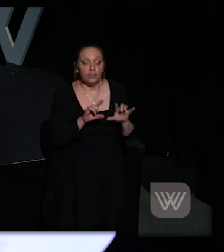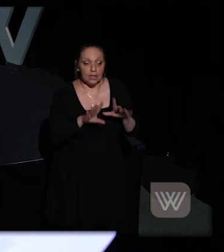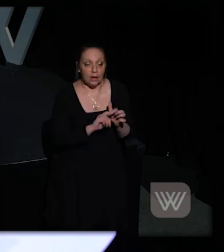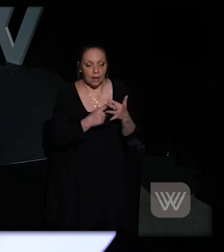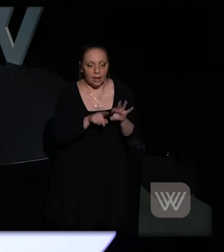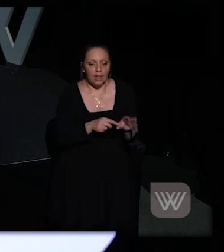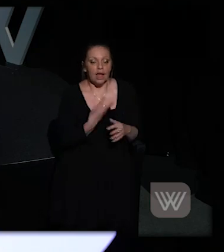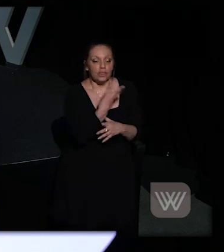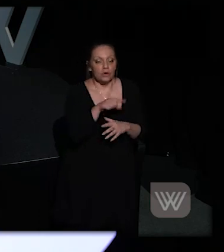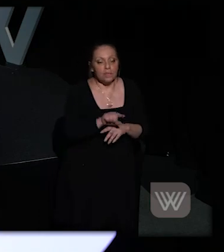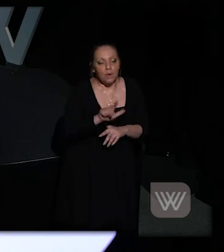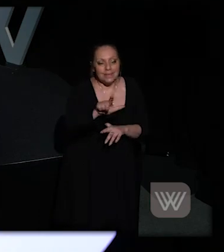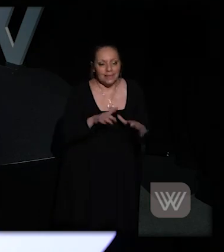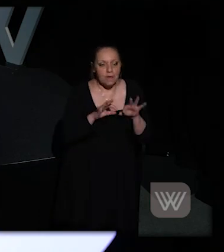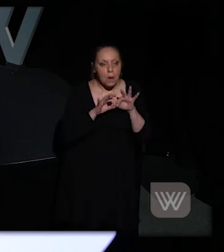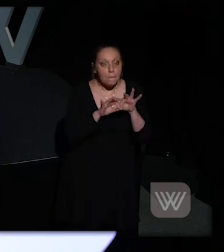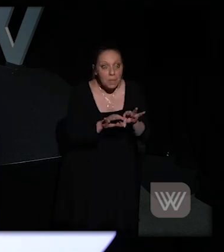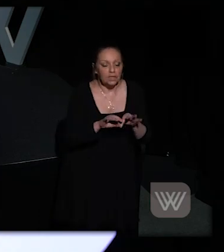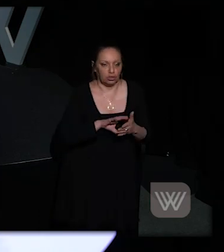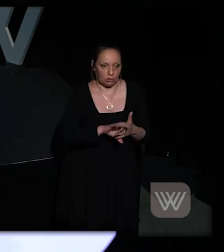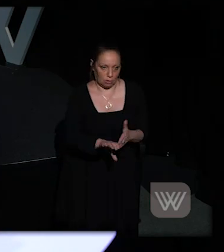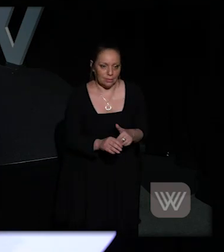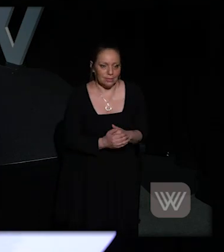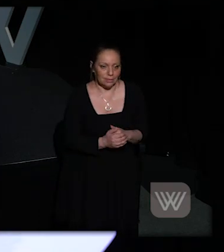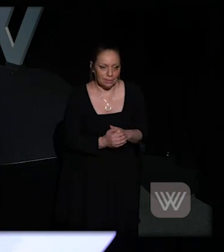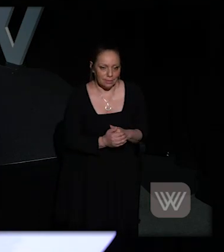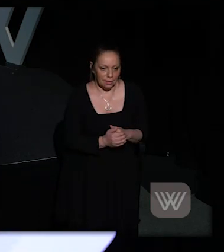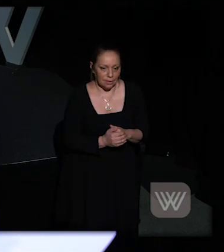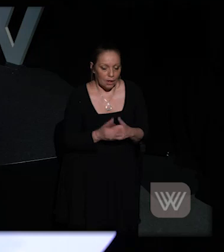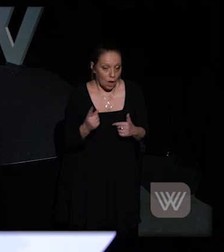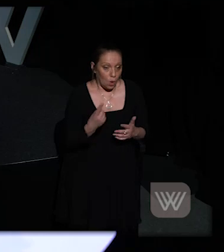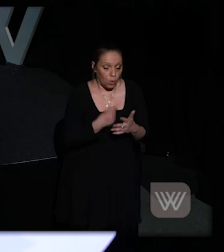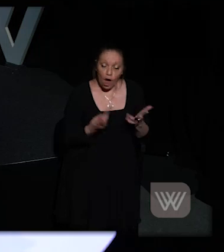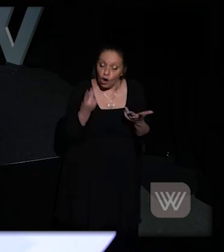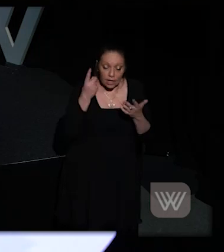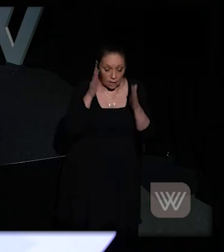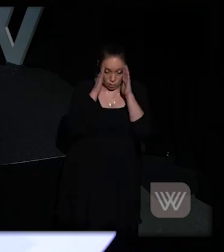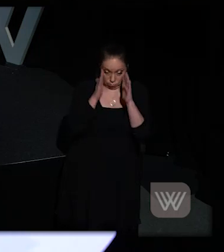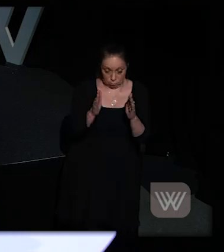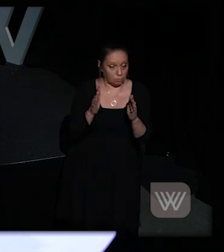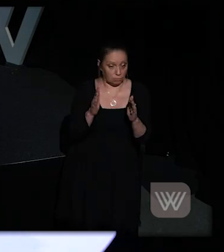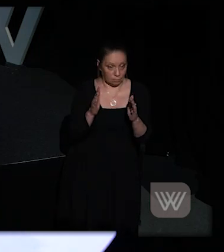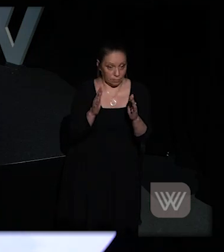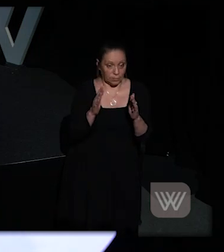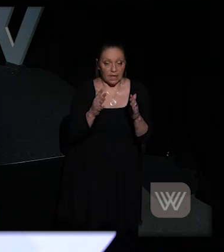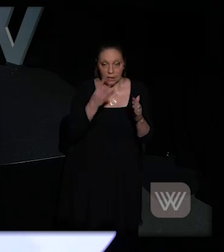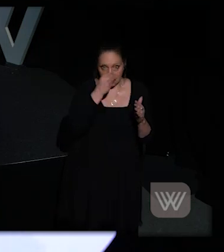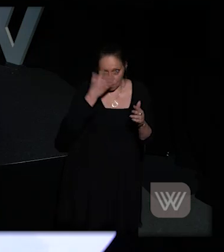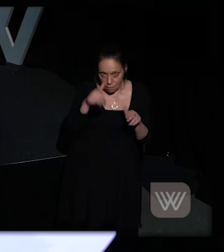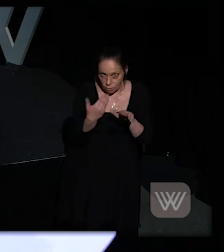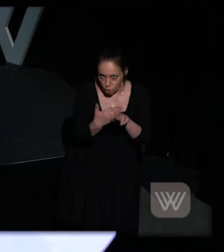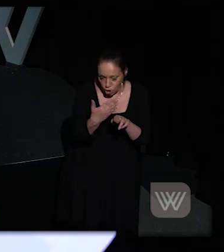is $3.7 billion. And it's a really conservative figure because we only took into account time off